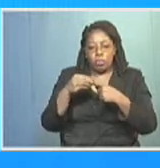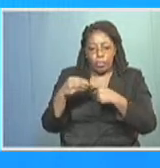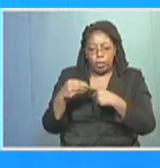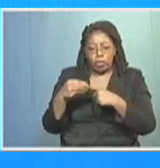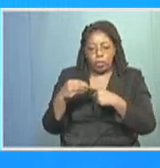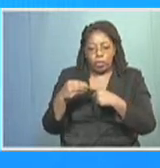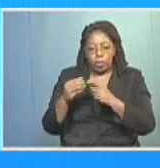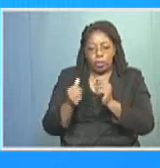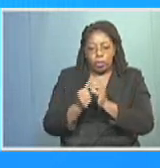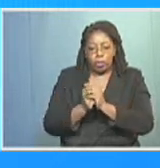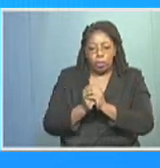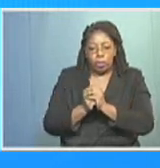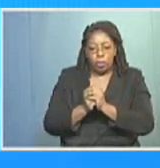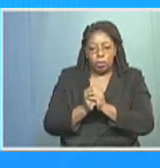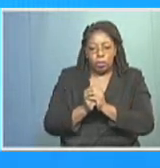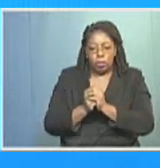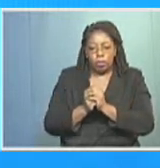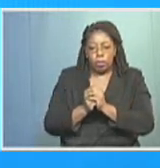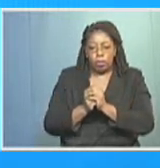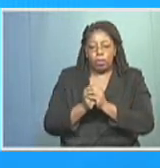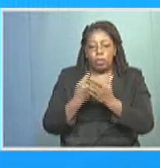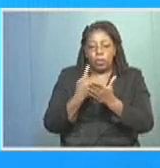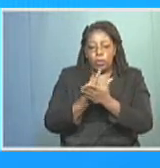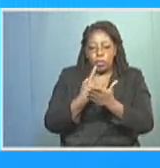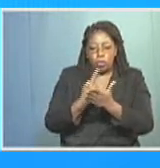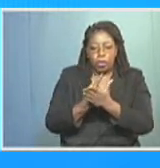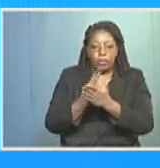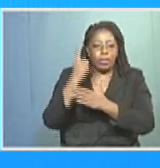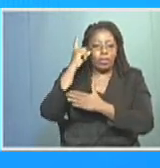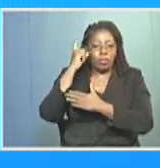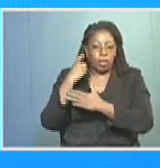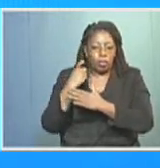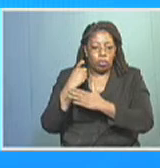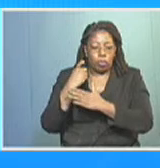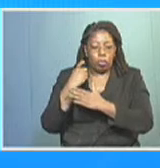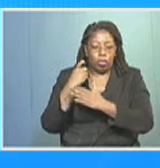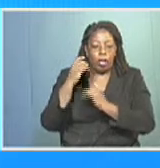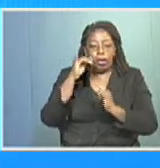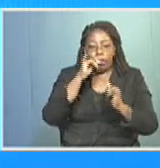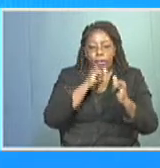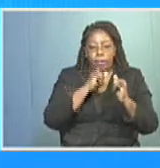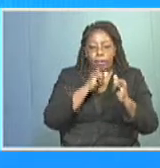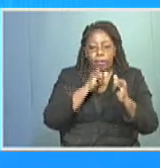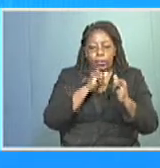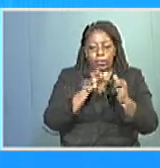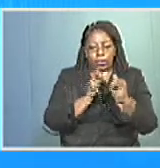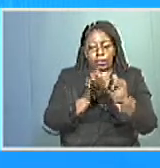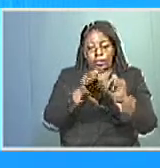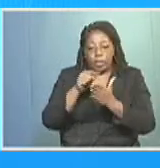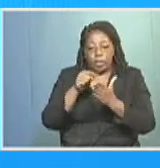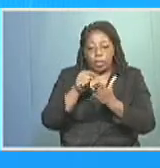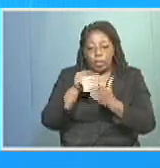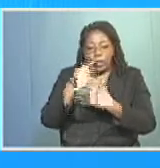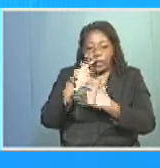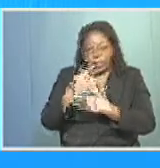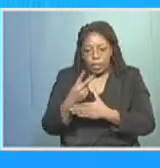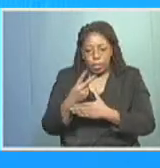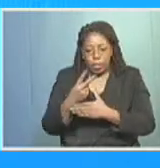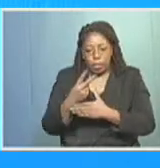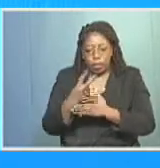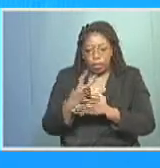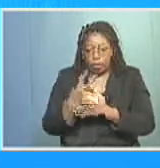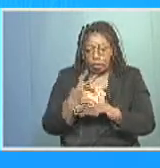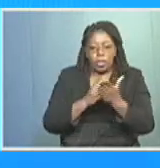units to address domestic and sexual violence. These measures work. We've seen it in developed